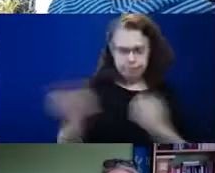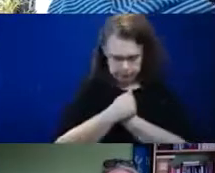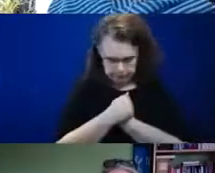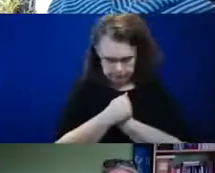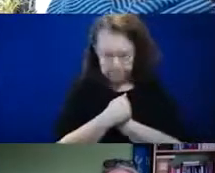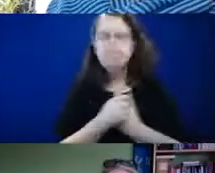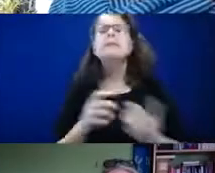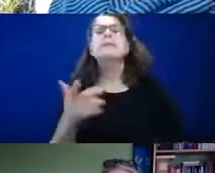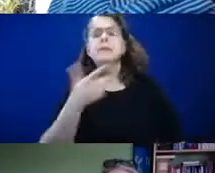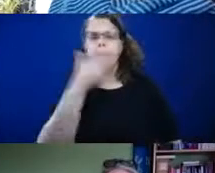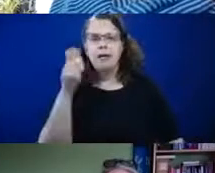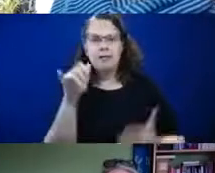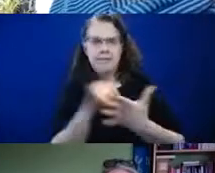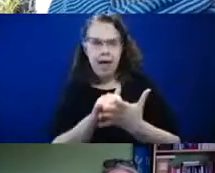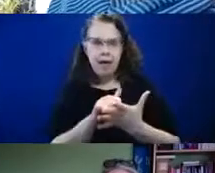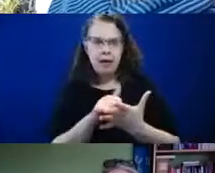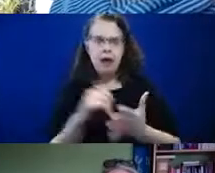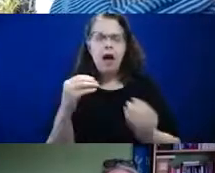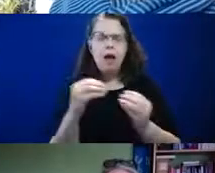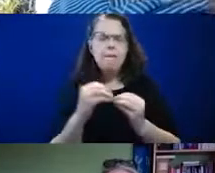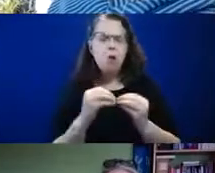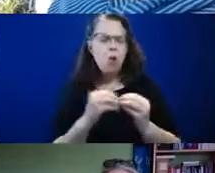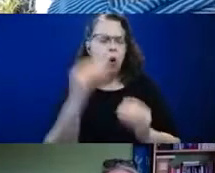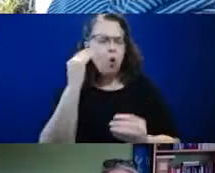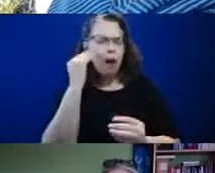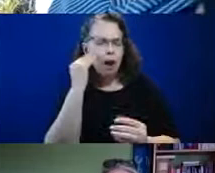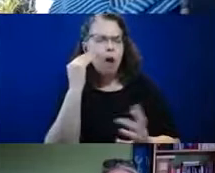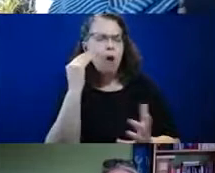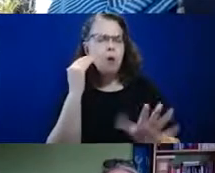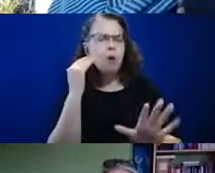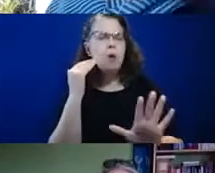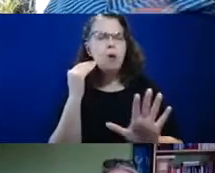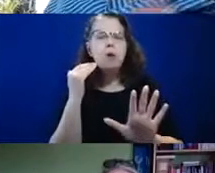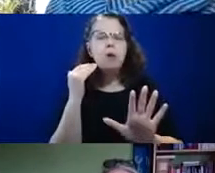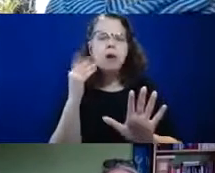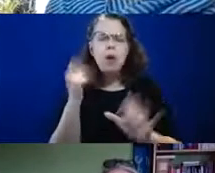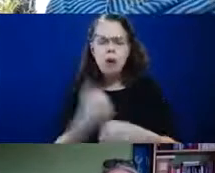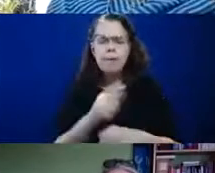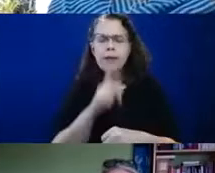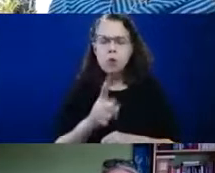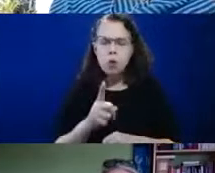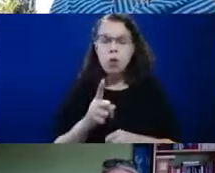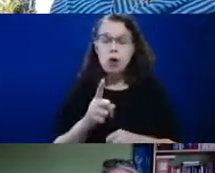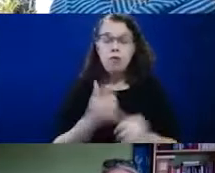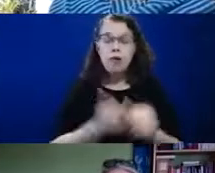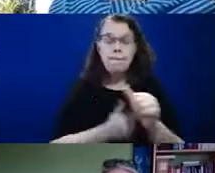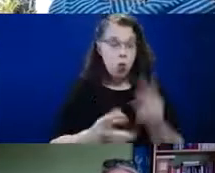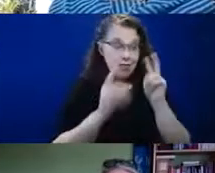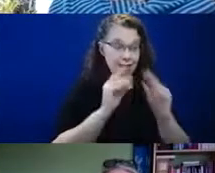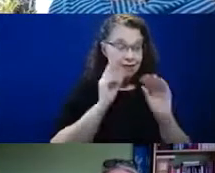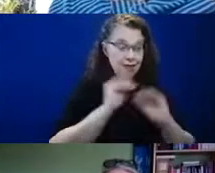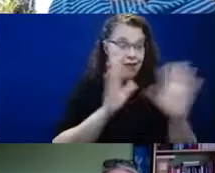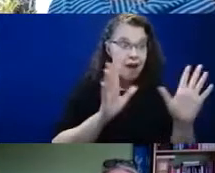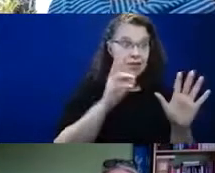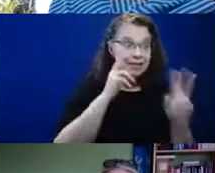I'm conscious of wanting to make sure that both the visible and the invisible